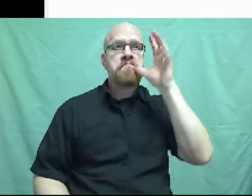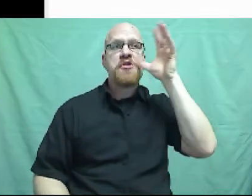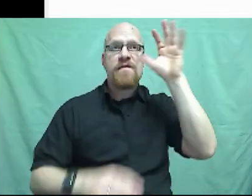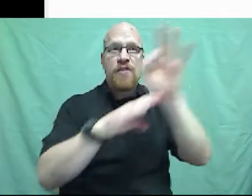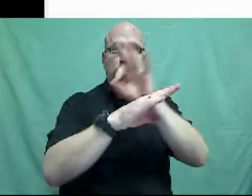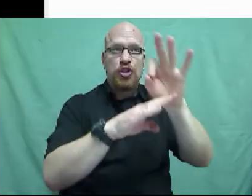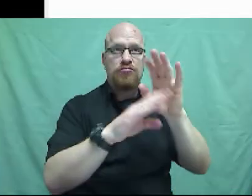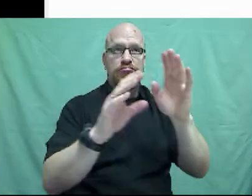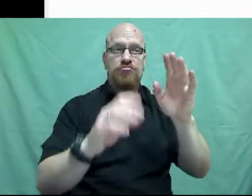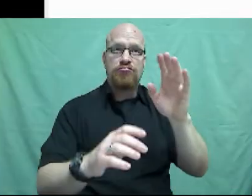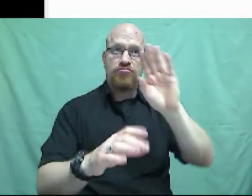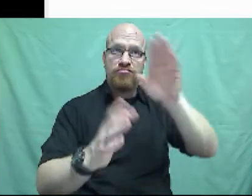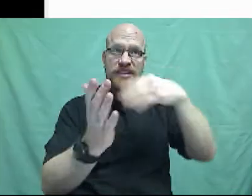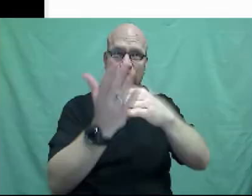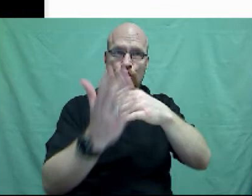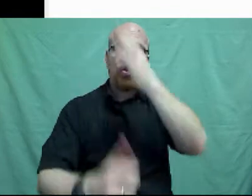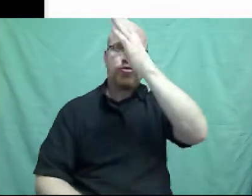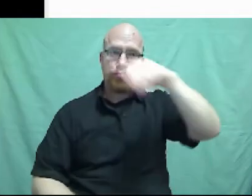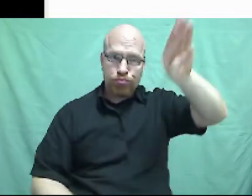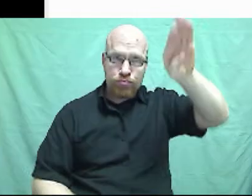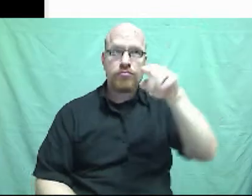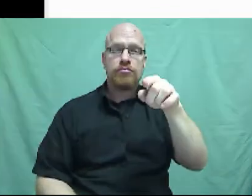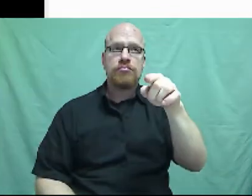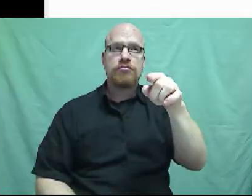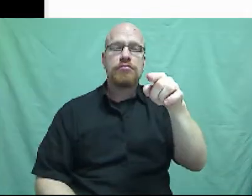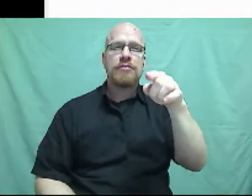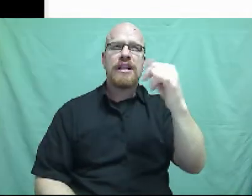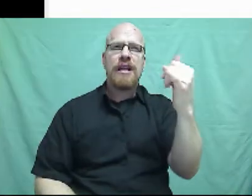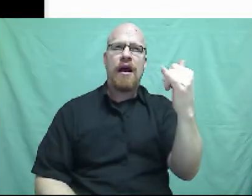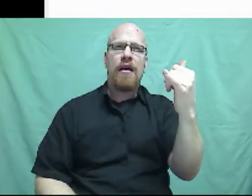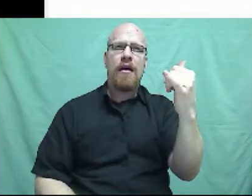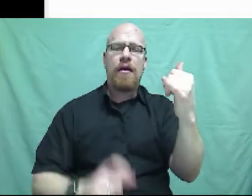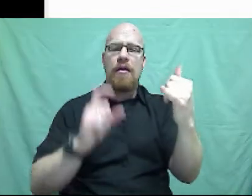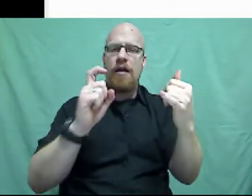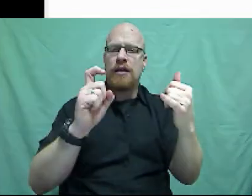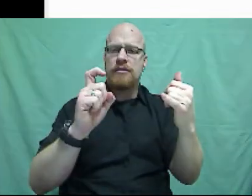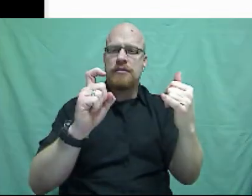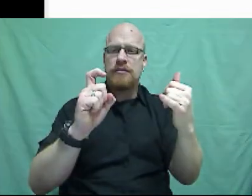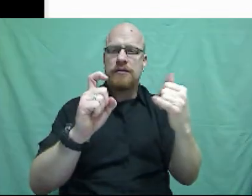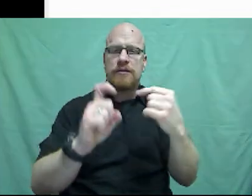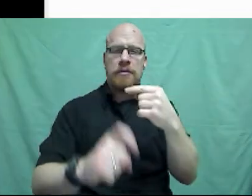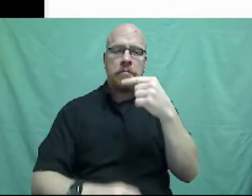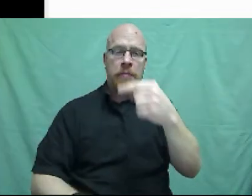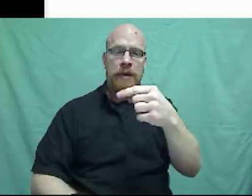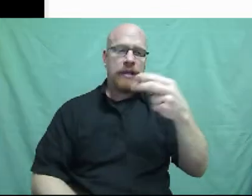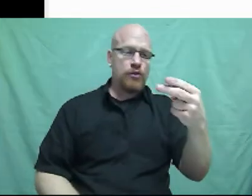f of x equals x squared to these quote-unquote children or